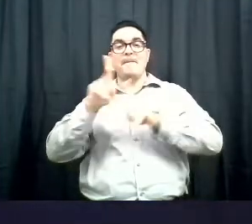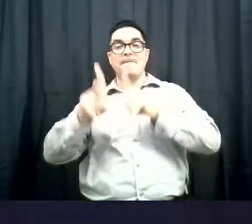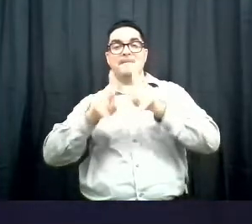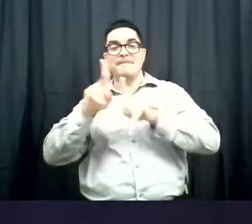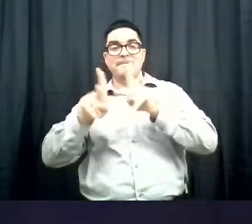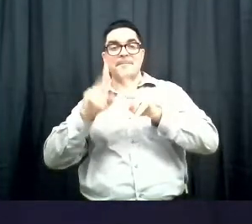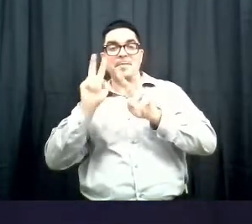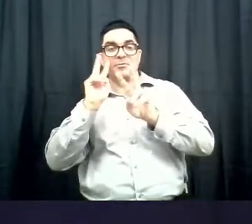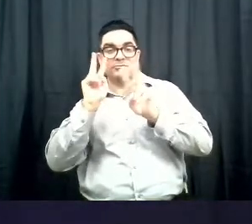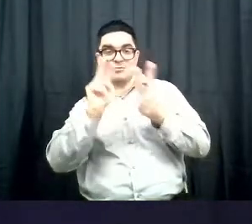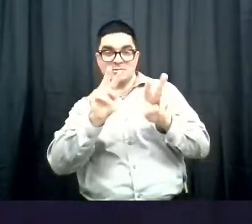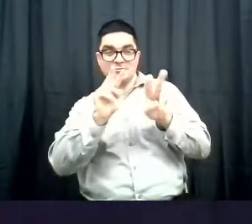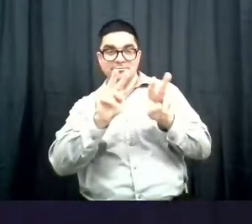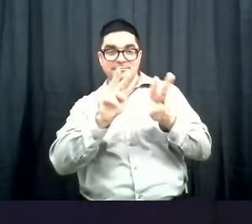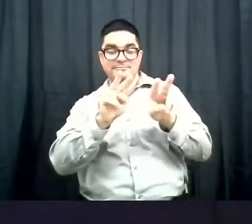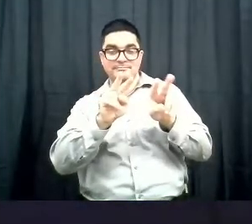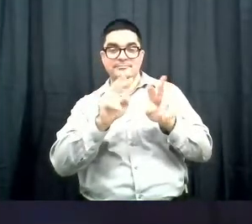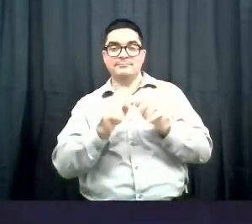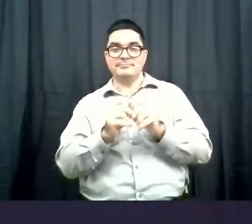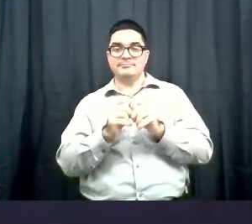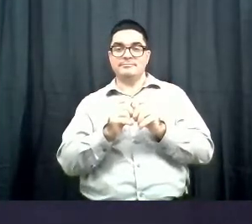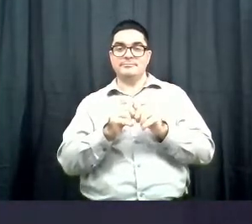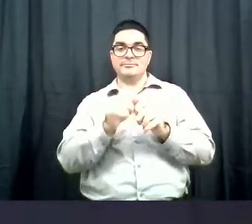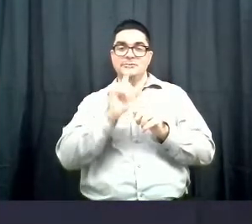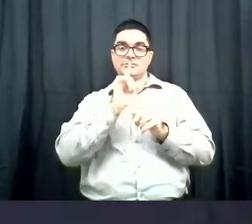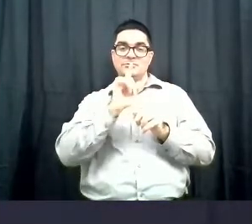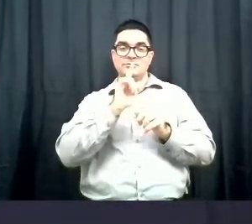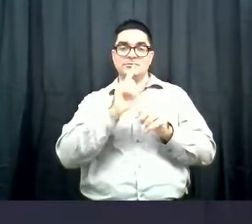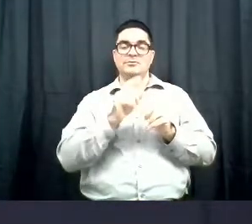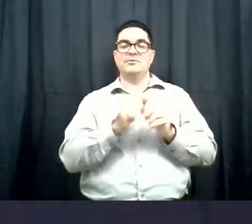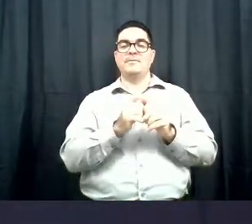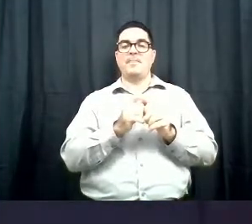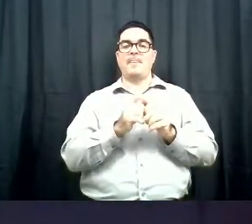to go back to where we started, which was the revenue forecast.